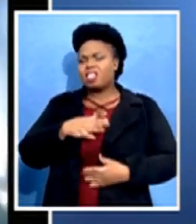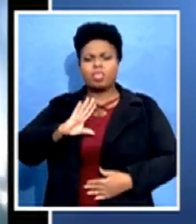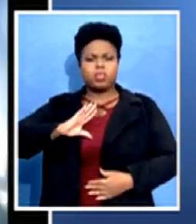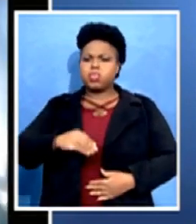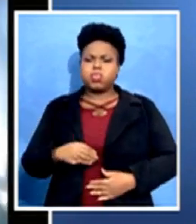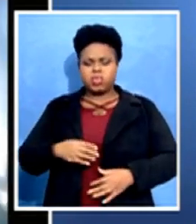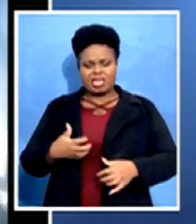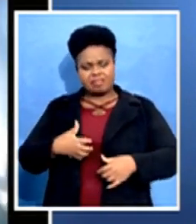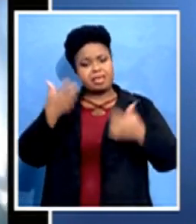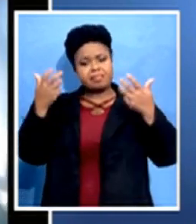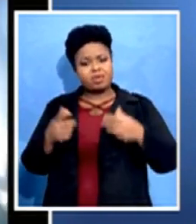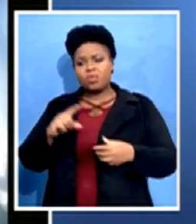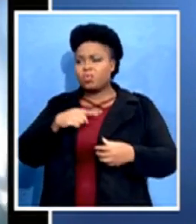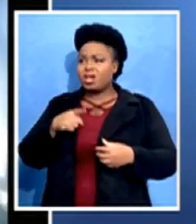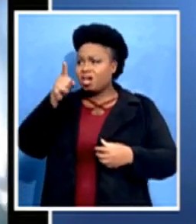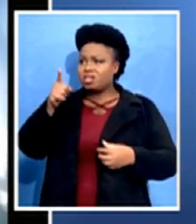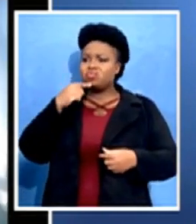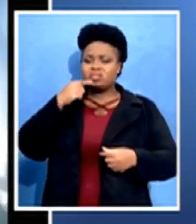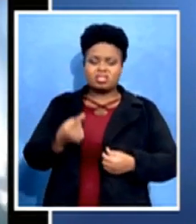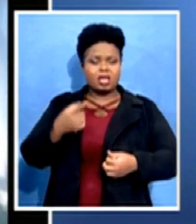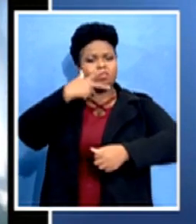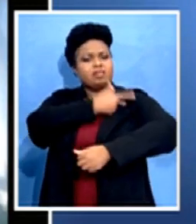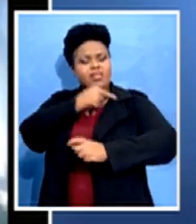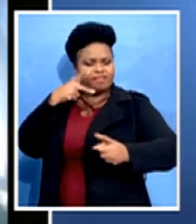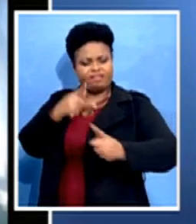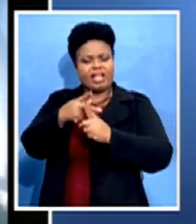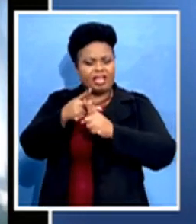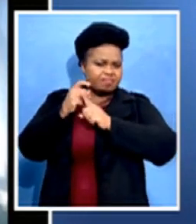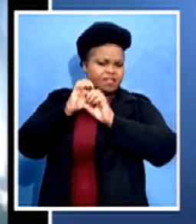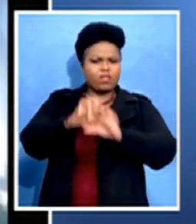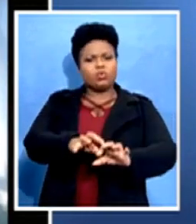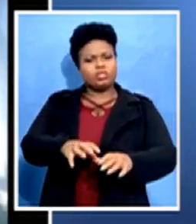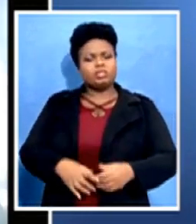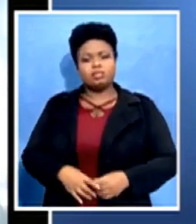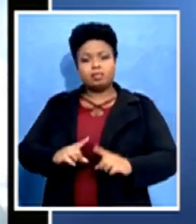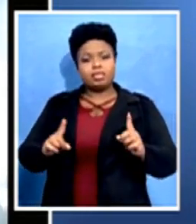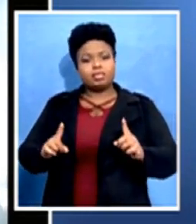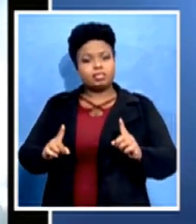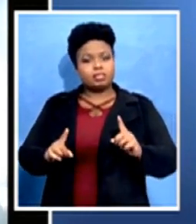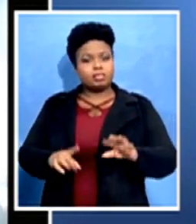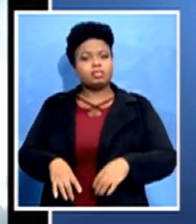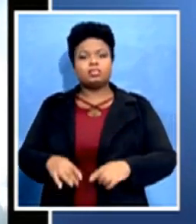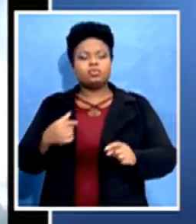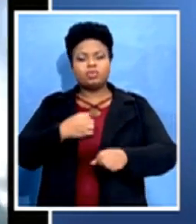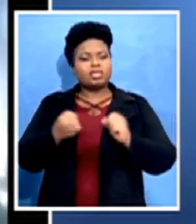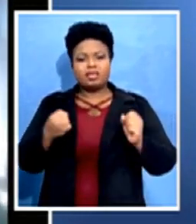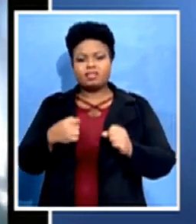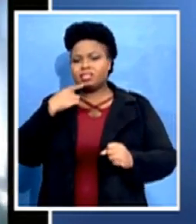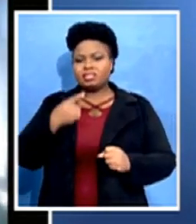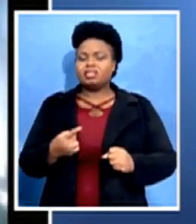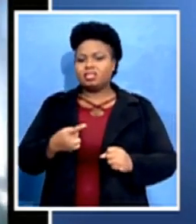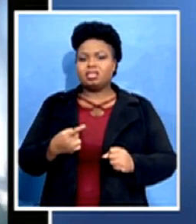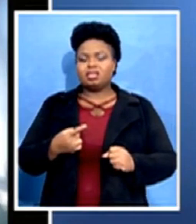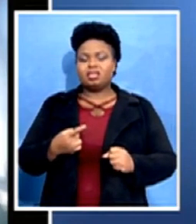this vaccine down their throat, but you didn't assent to their cries. So with